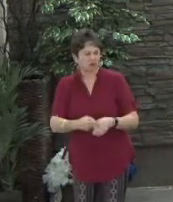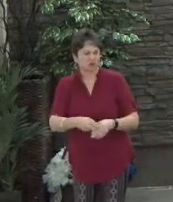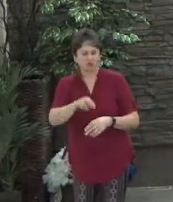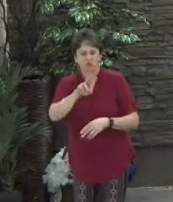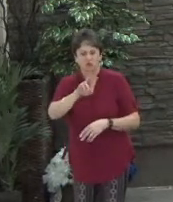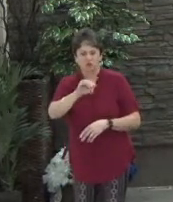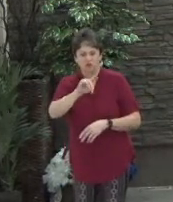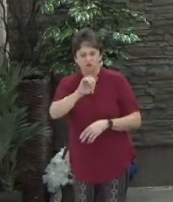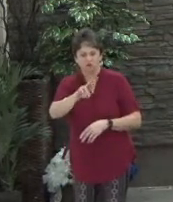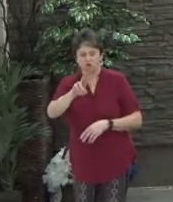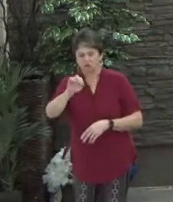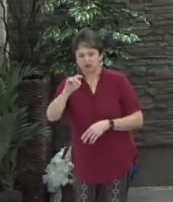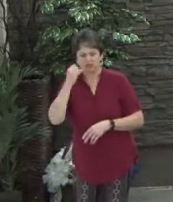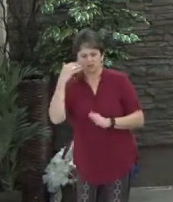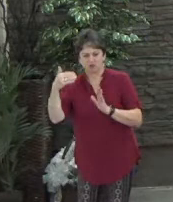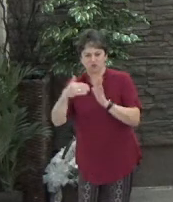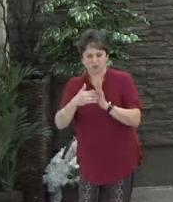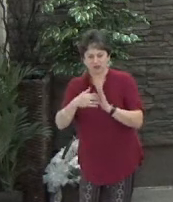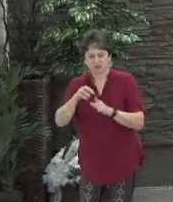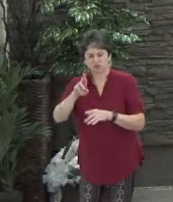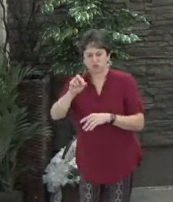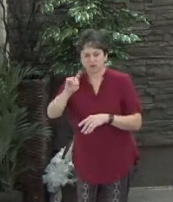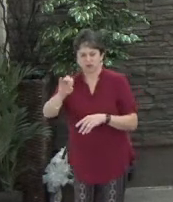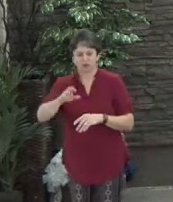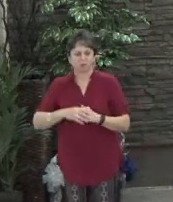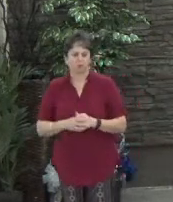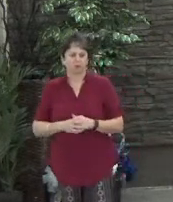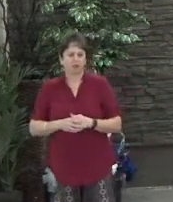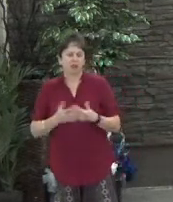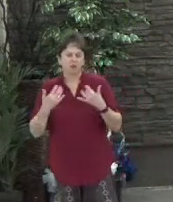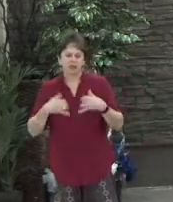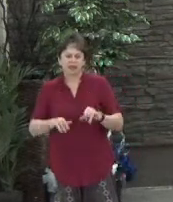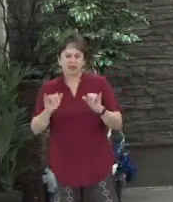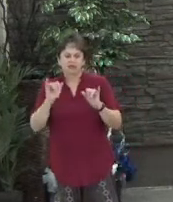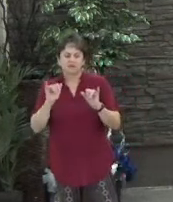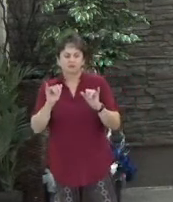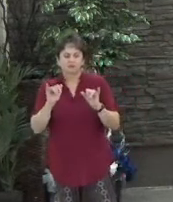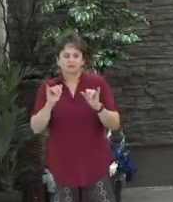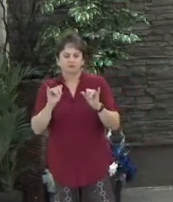River Rats because they were up against a river. And yet,